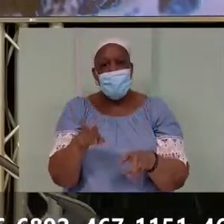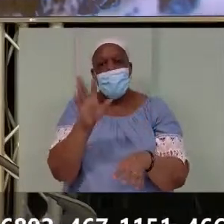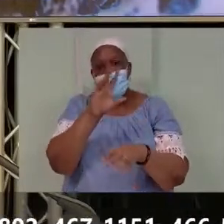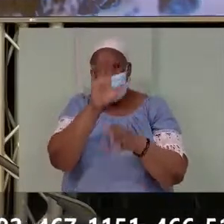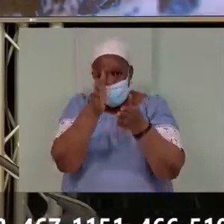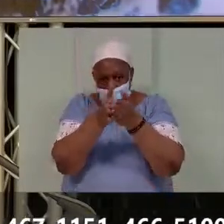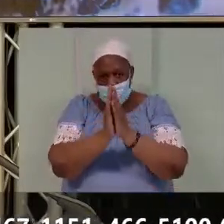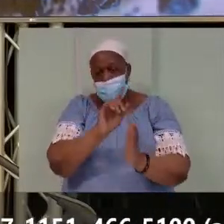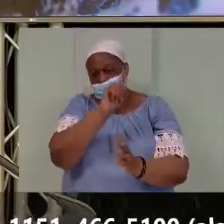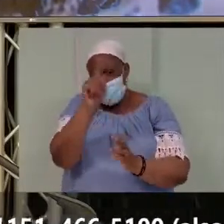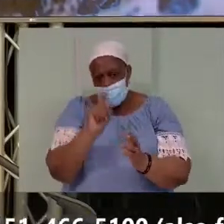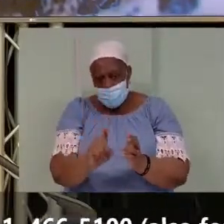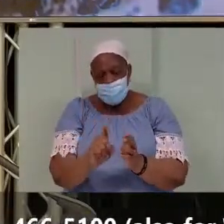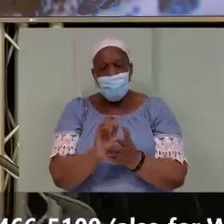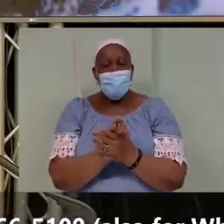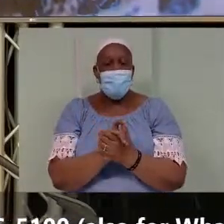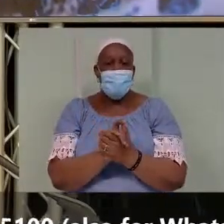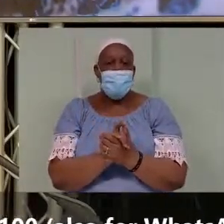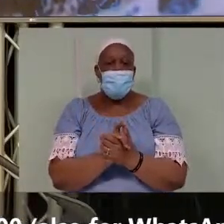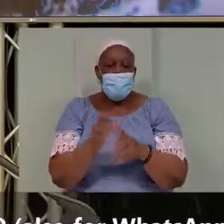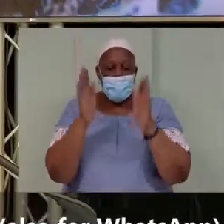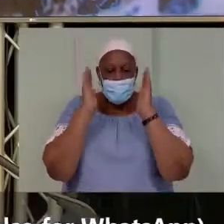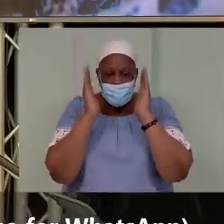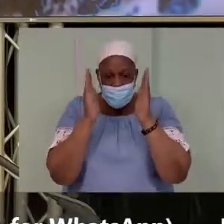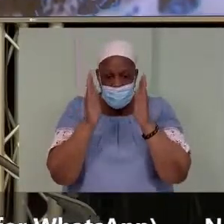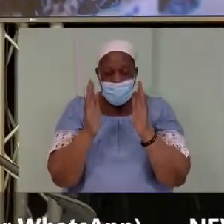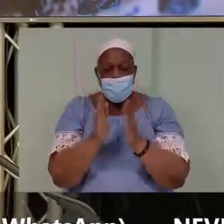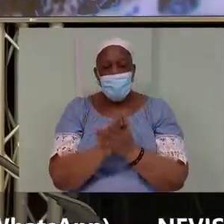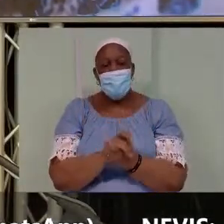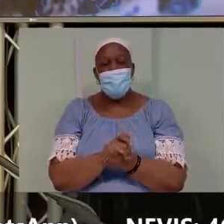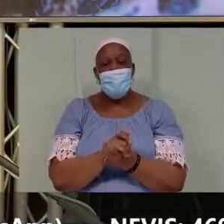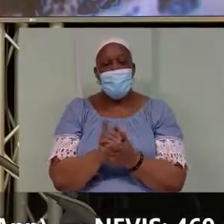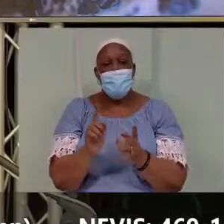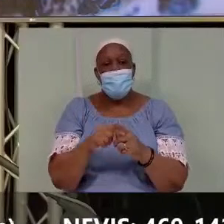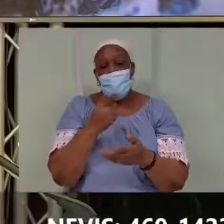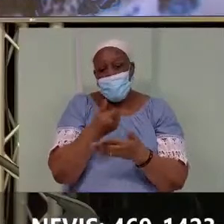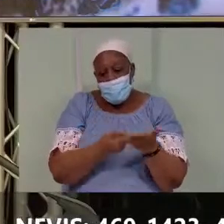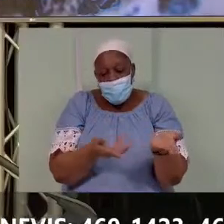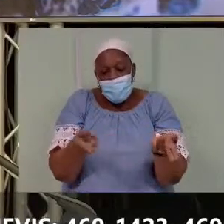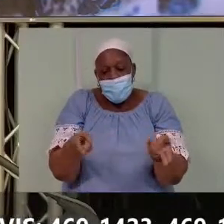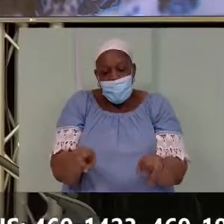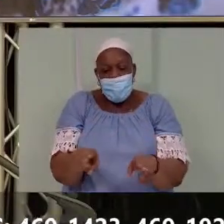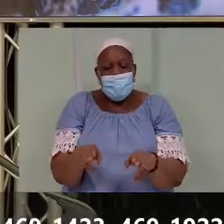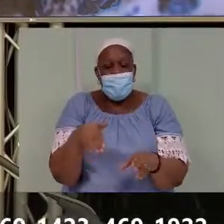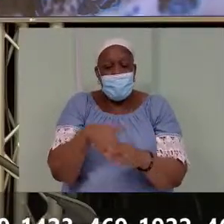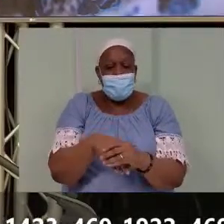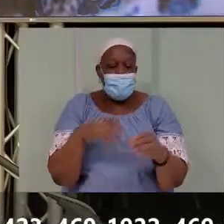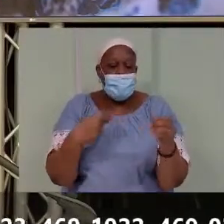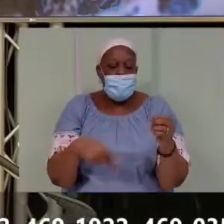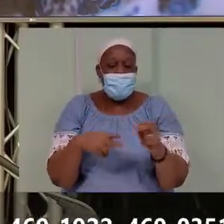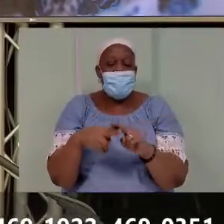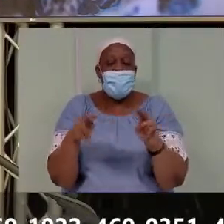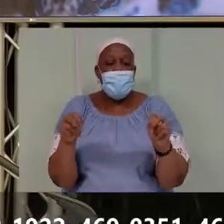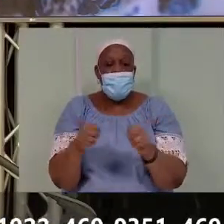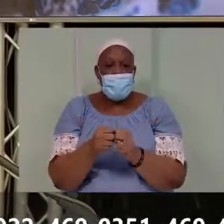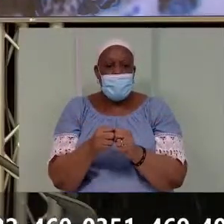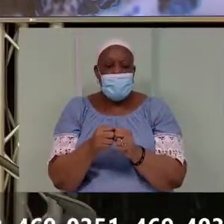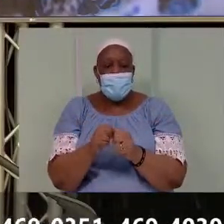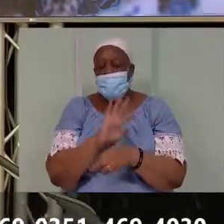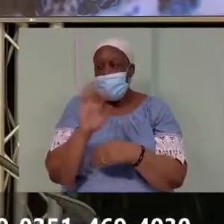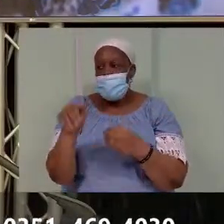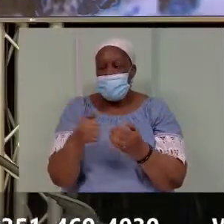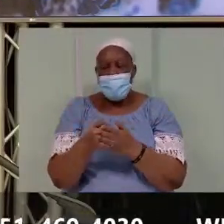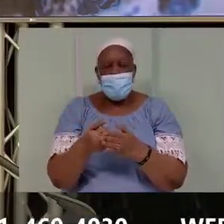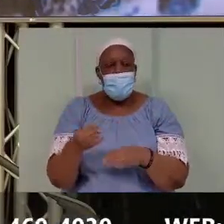and who continue to pay attention to what is happening here in St. Kitts and Nevis, the